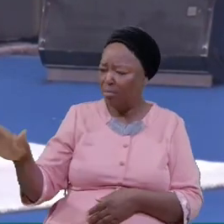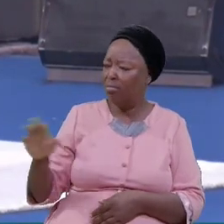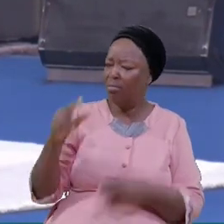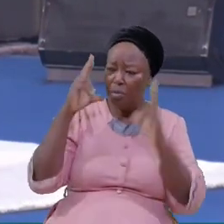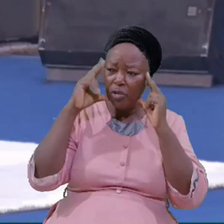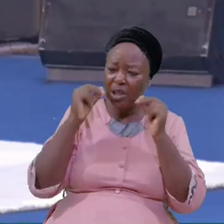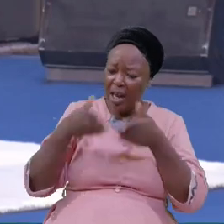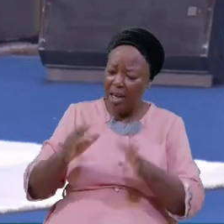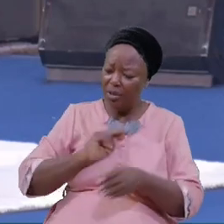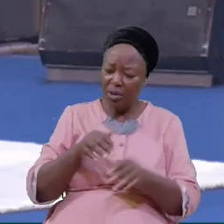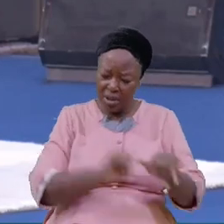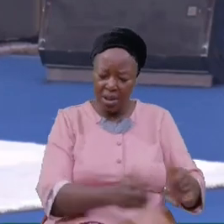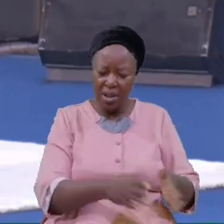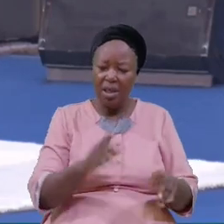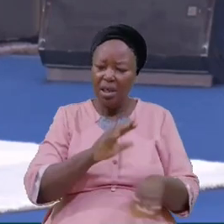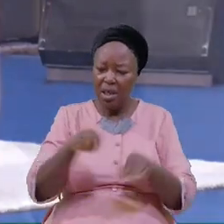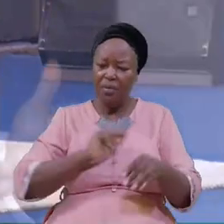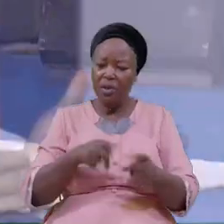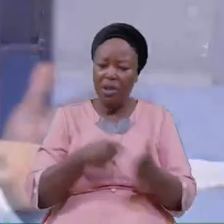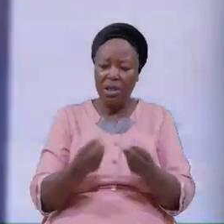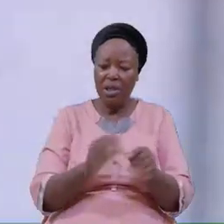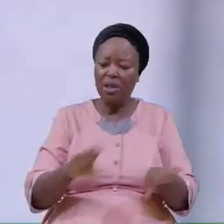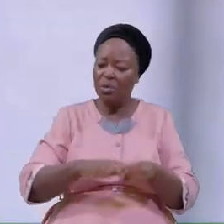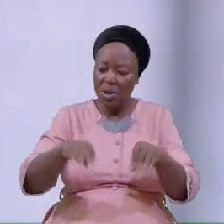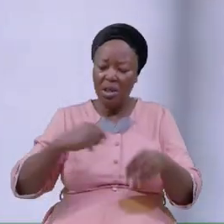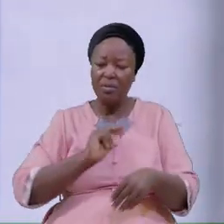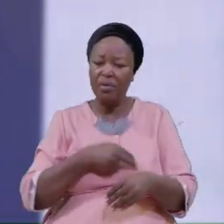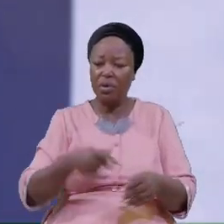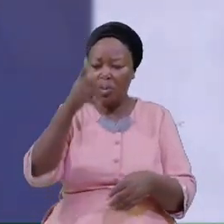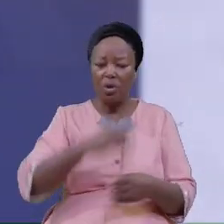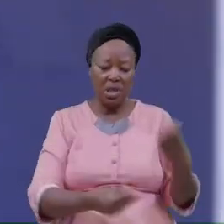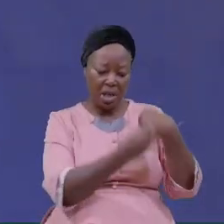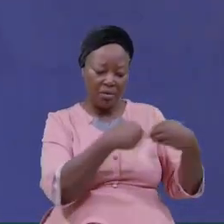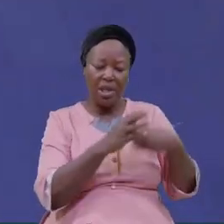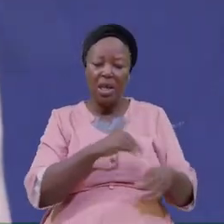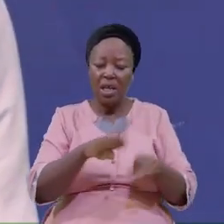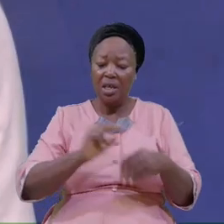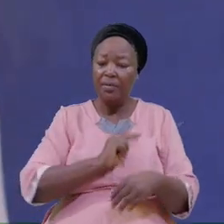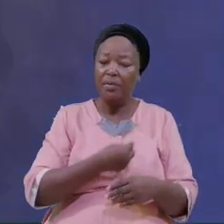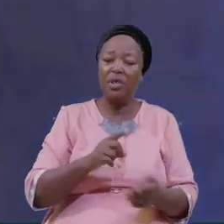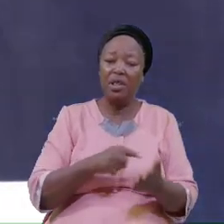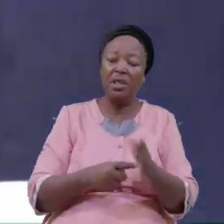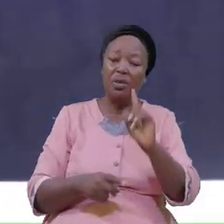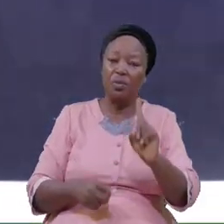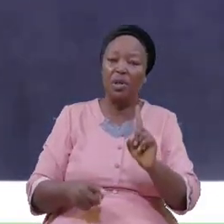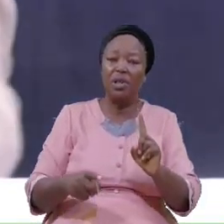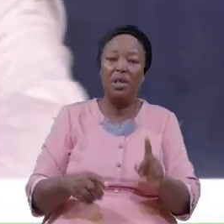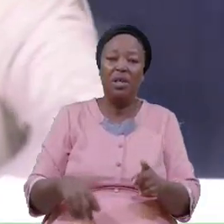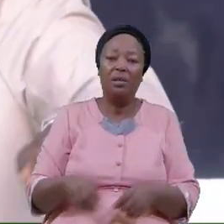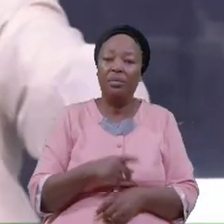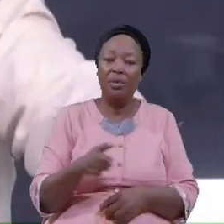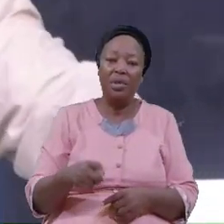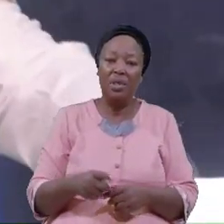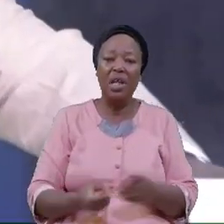Et ils ont regardé Don't dans give ce territoire. God's heritage. Give us this one. Qui est de l'autre côté, ils ont dit à Moïse, donne-nous cela. Nous ne voulons